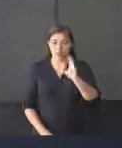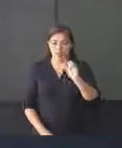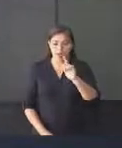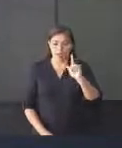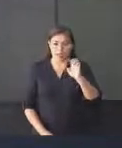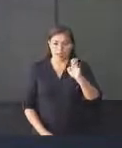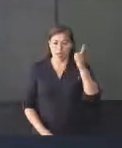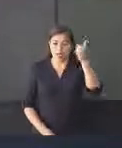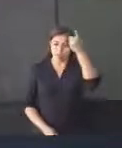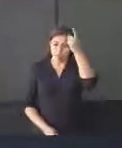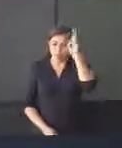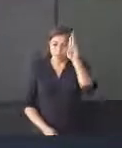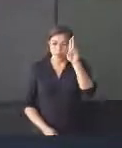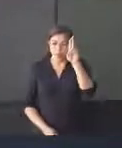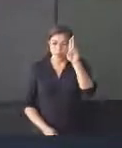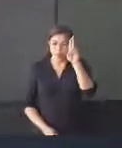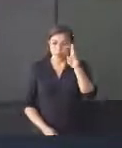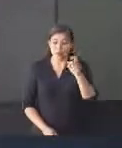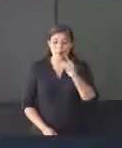Calle,